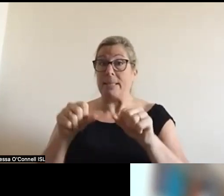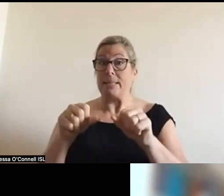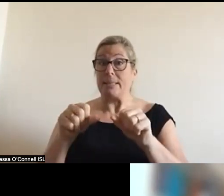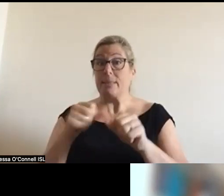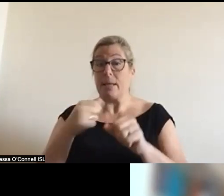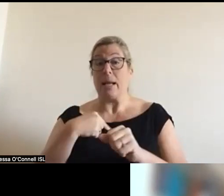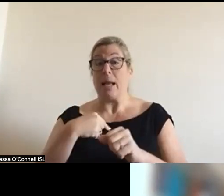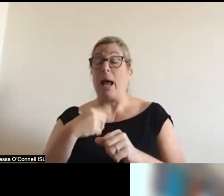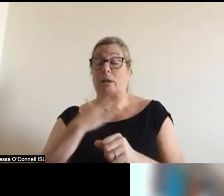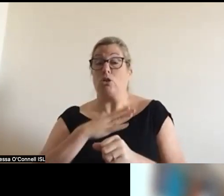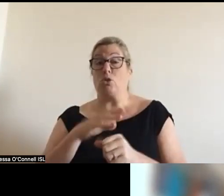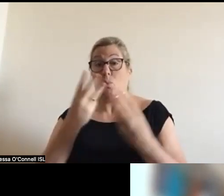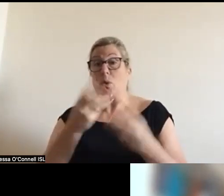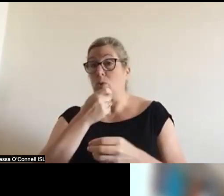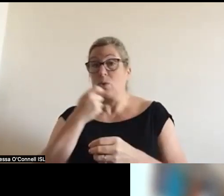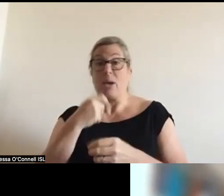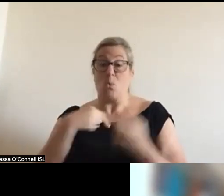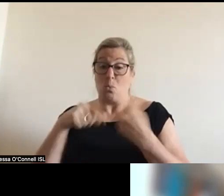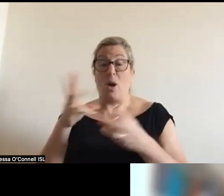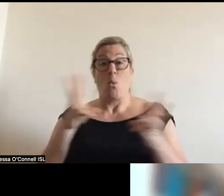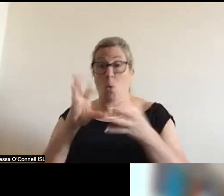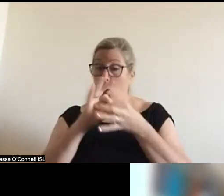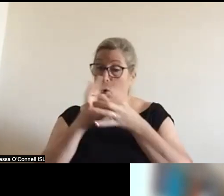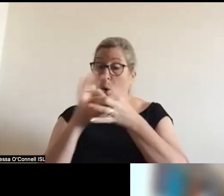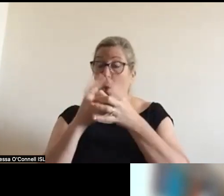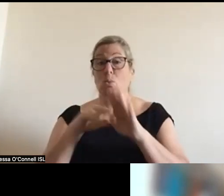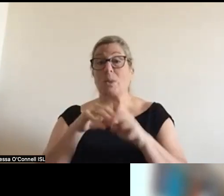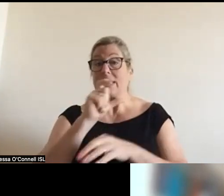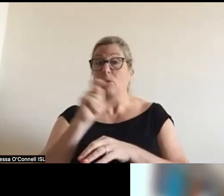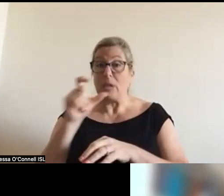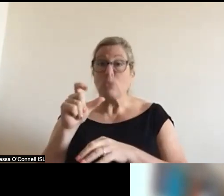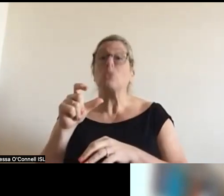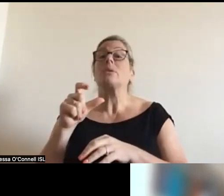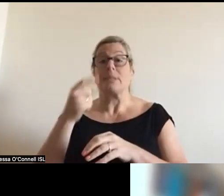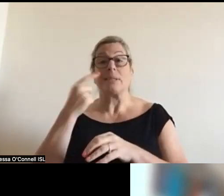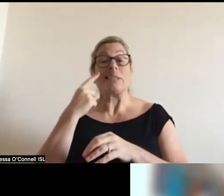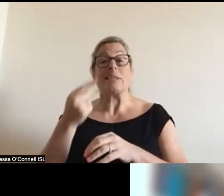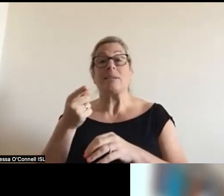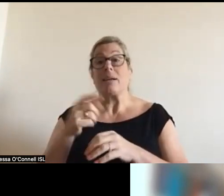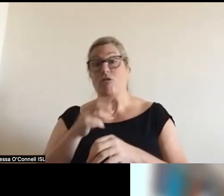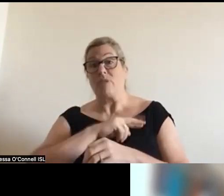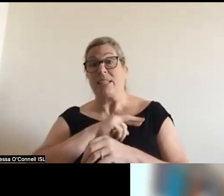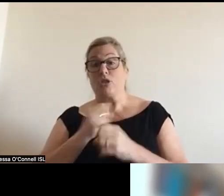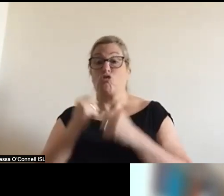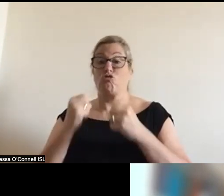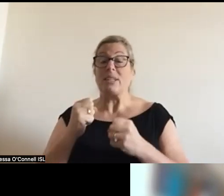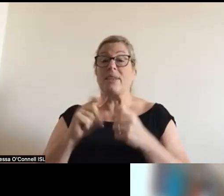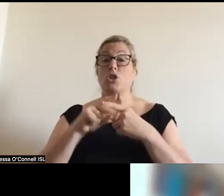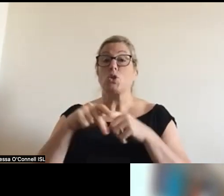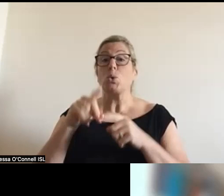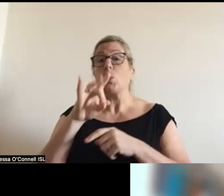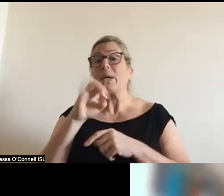working closely with local authorities to look at that. And I suppose the strength of the toolkit is that it's not totally prescriptive.